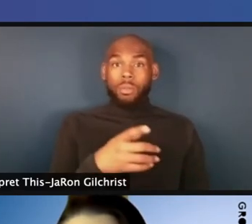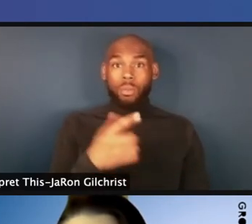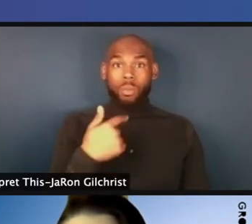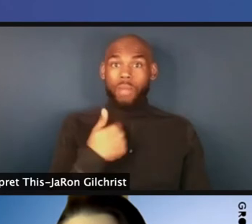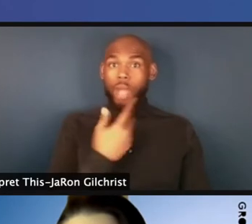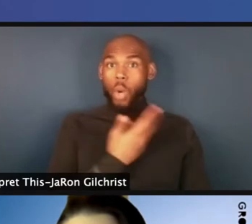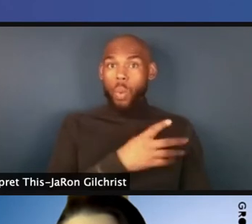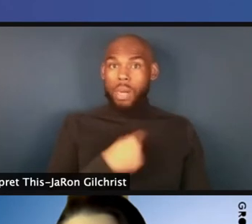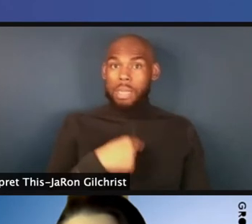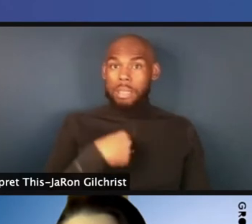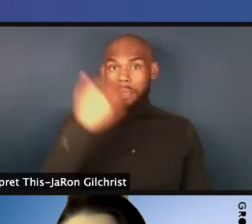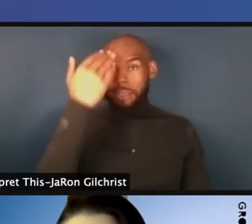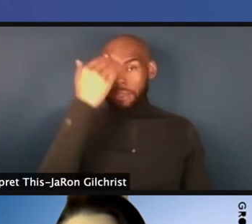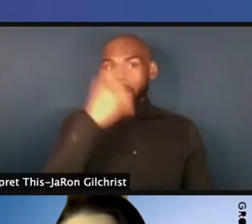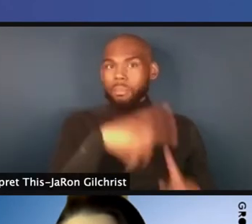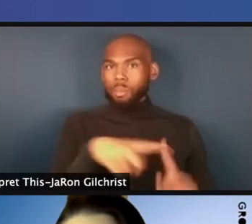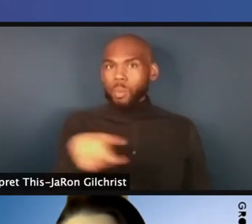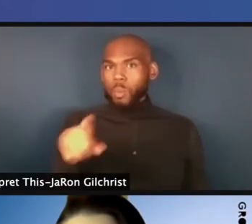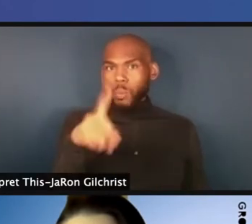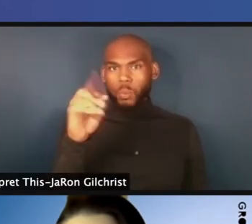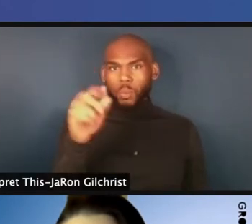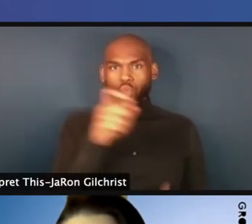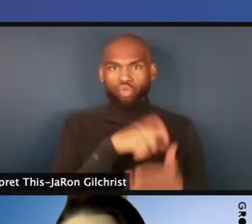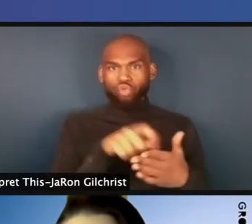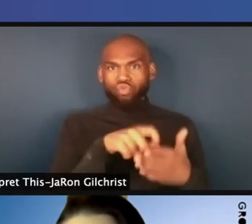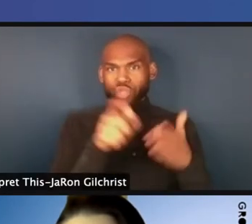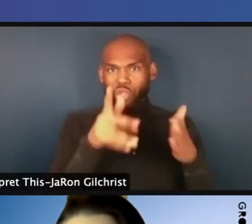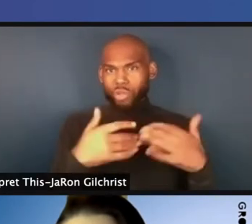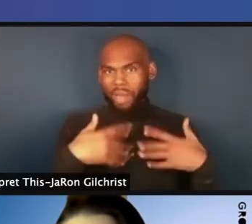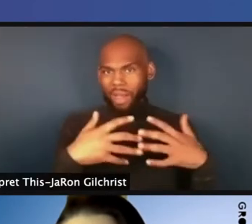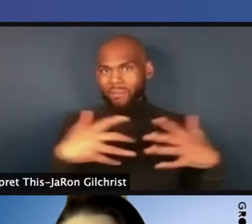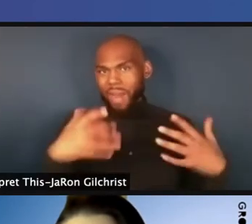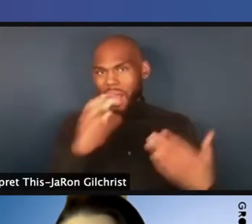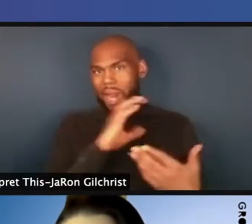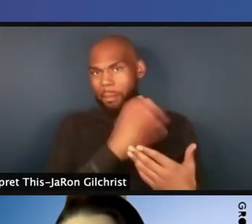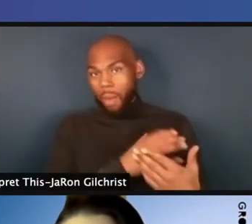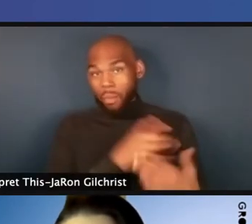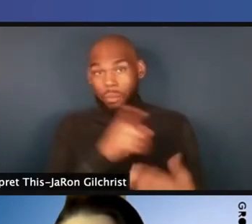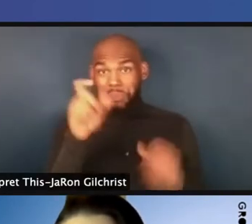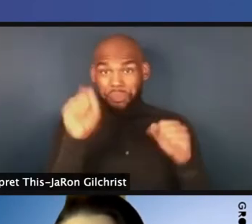we do. Anyway, is you can put into your contract,